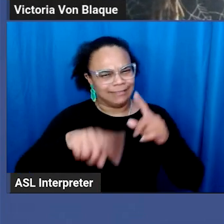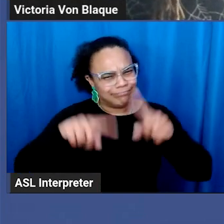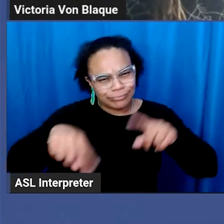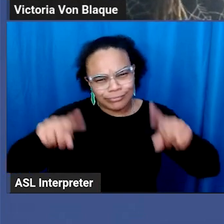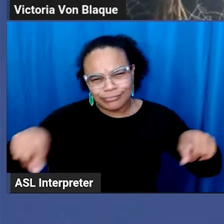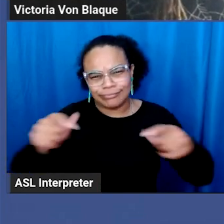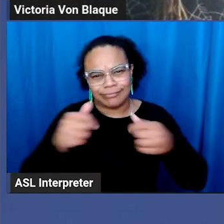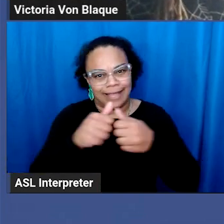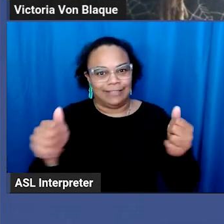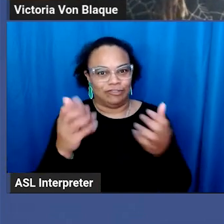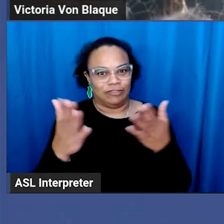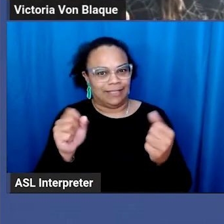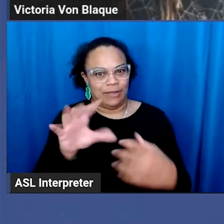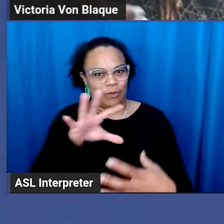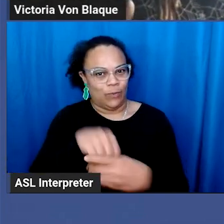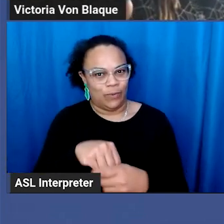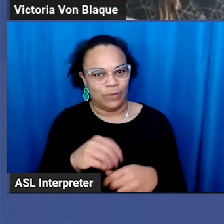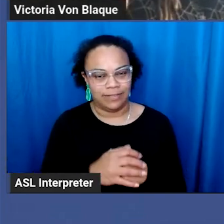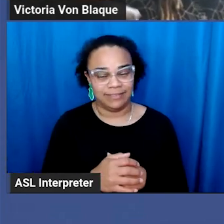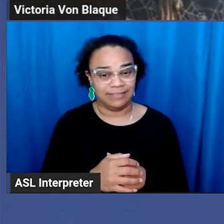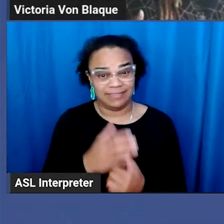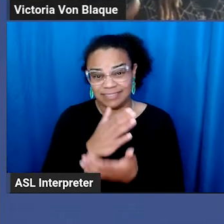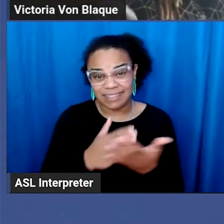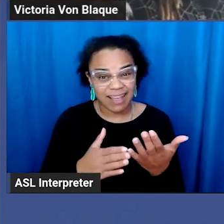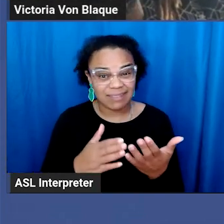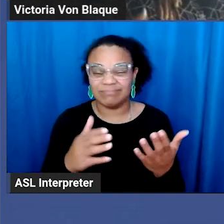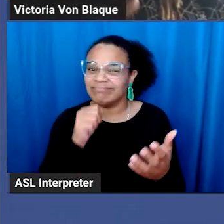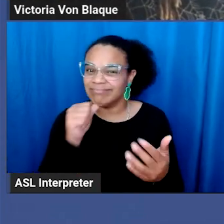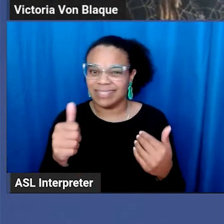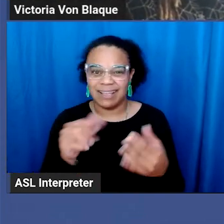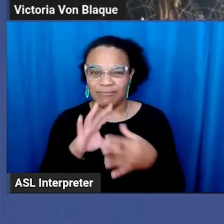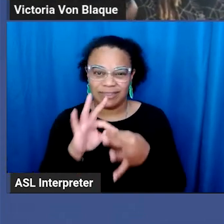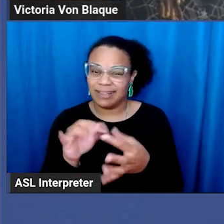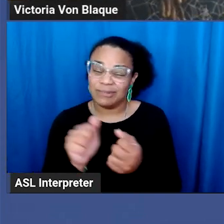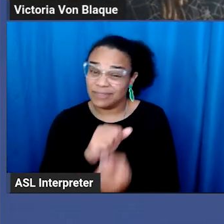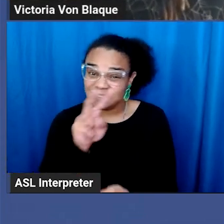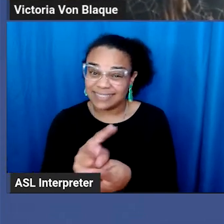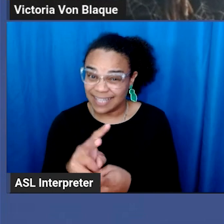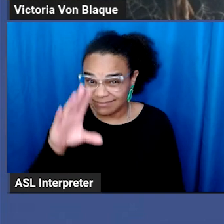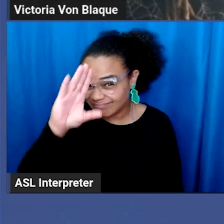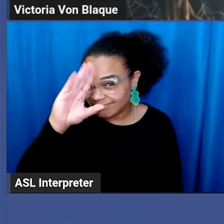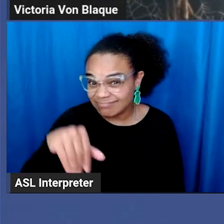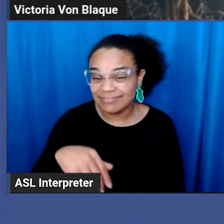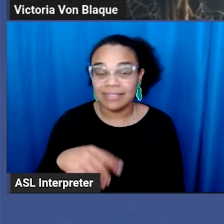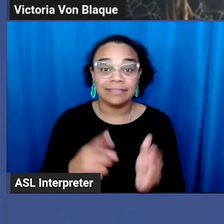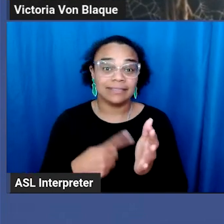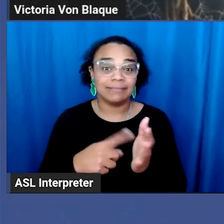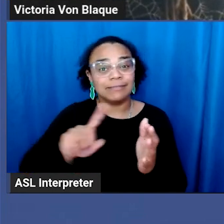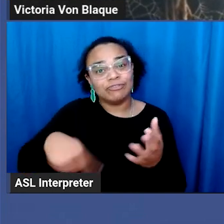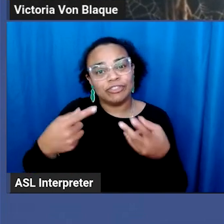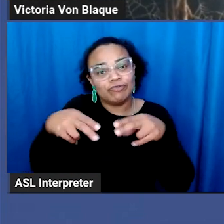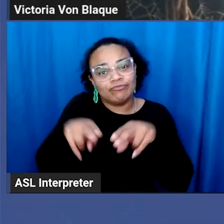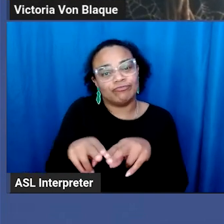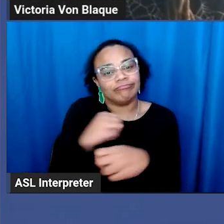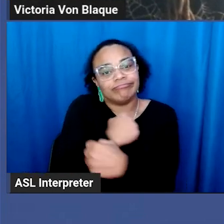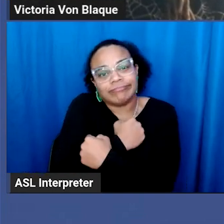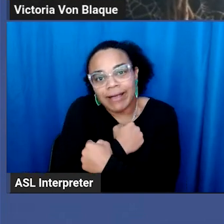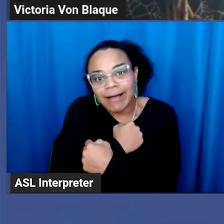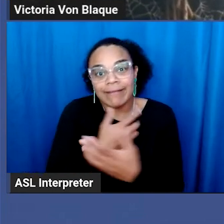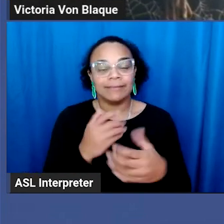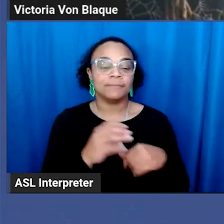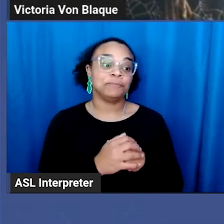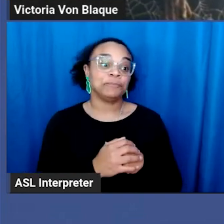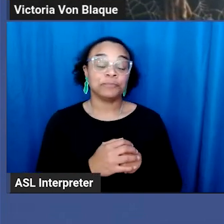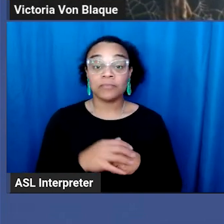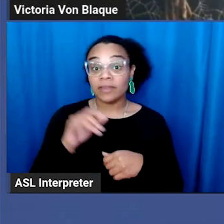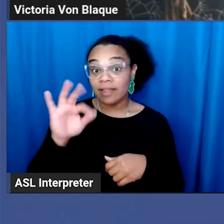could be provided that don't have anything to do with sex. Sometimes it's just cuddling. When I